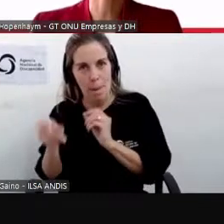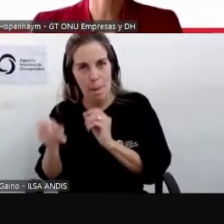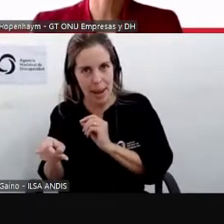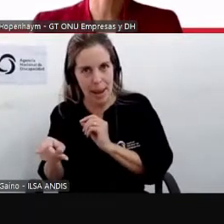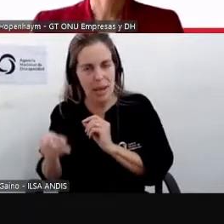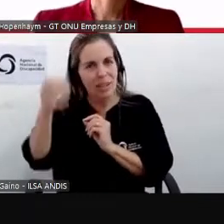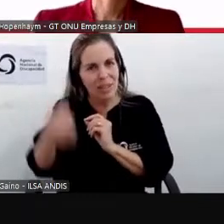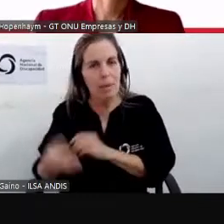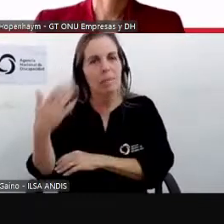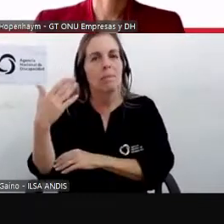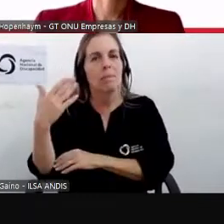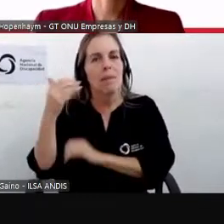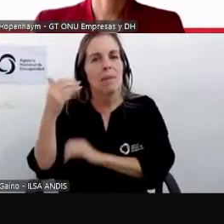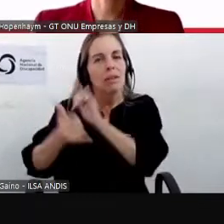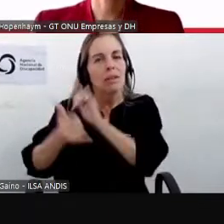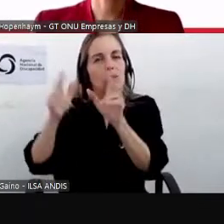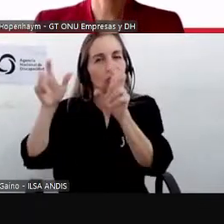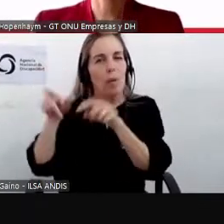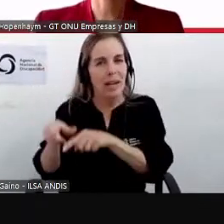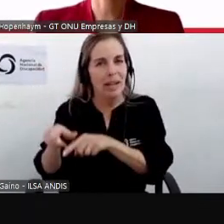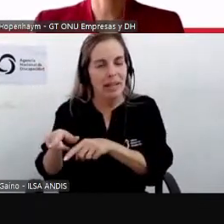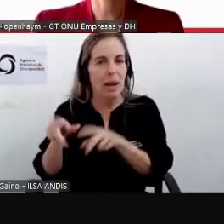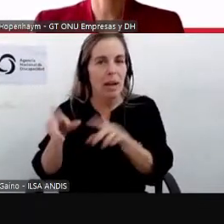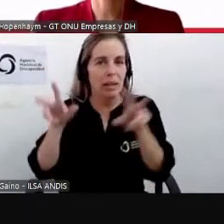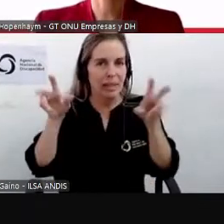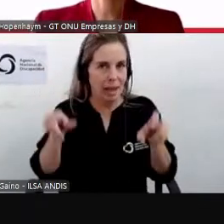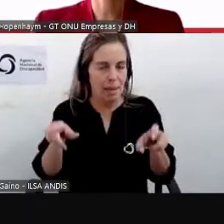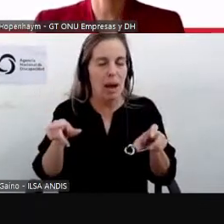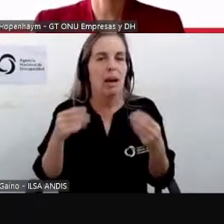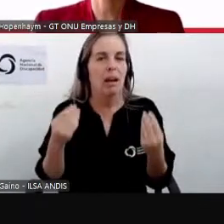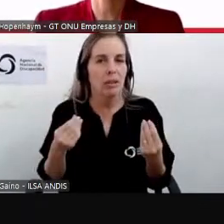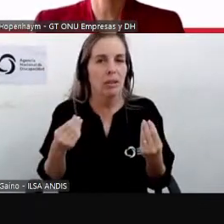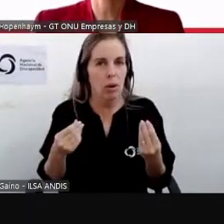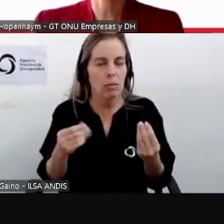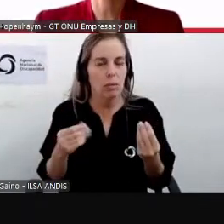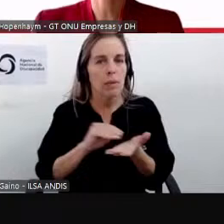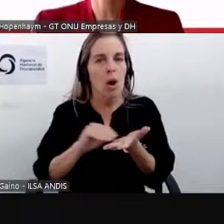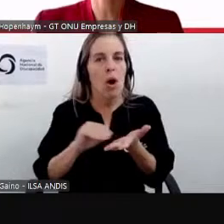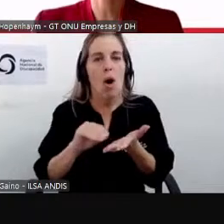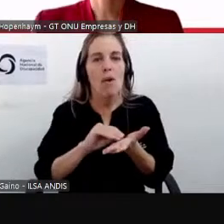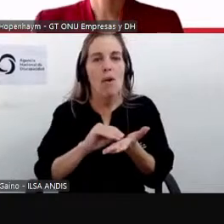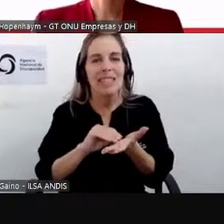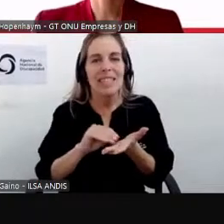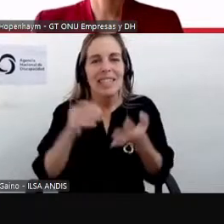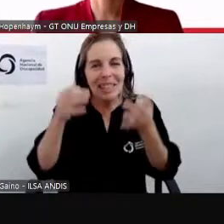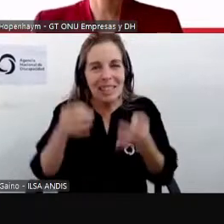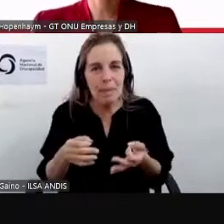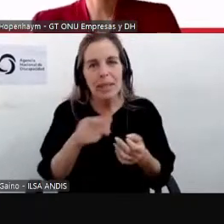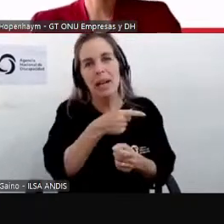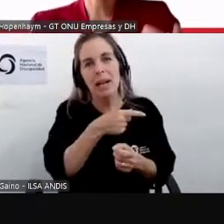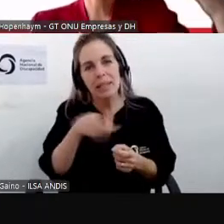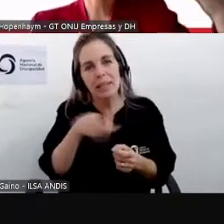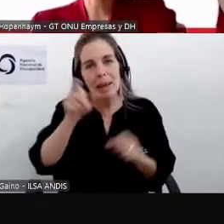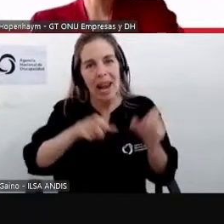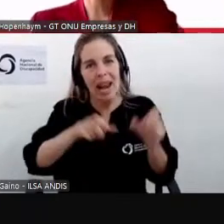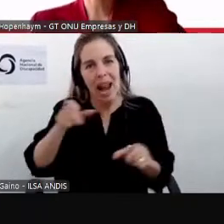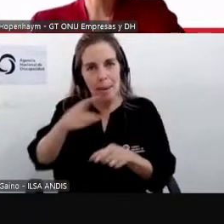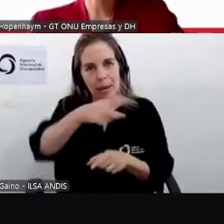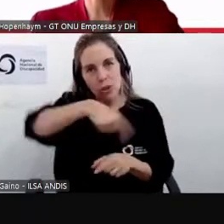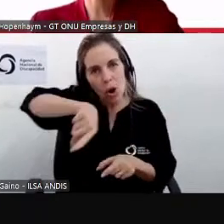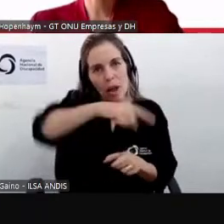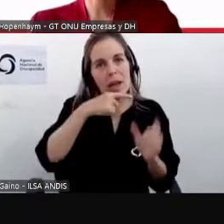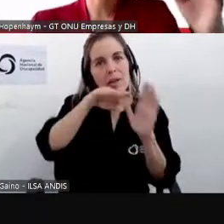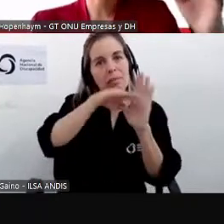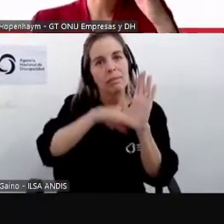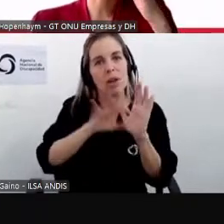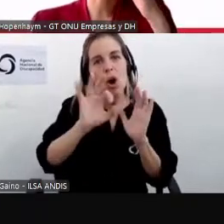cookies, crackers, or bread, just to name a few. And that is why corporate responsibility throughout the value chain is particularly important. and it's independent from the state's will or capacity to protect human rights.